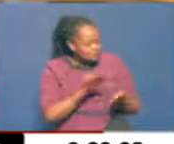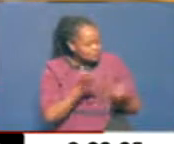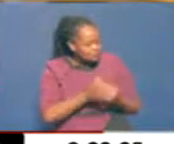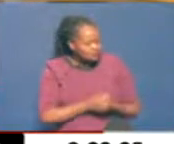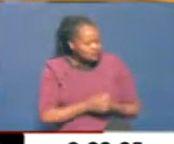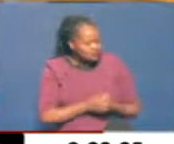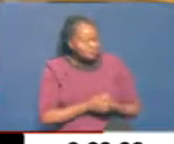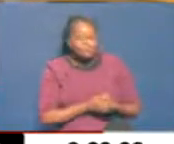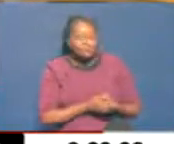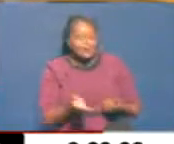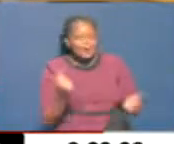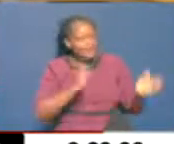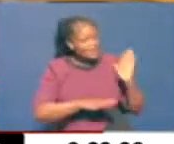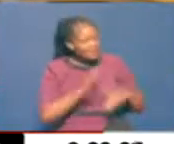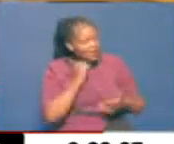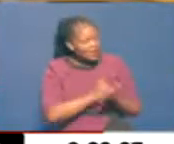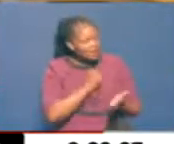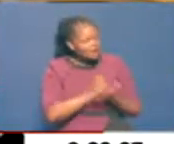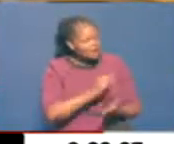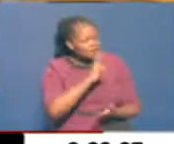you resumed office